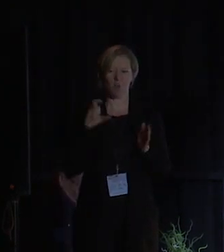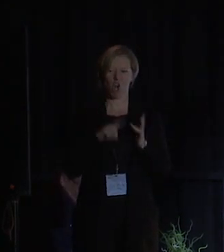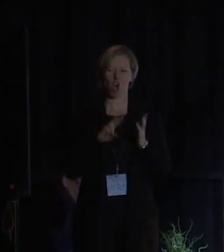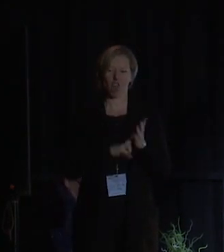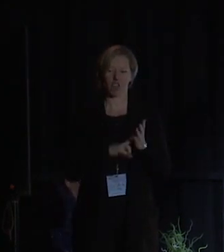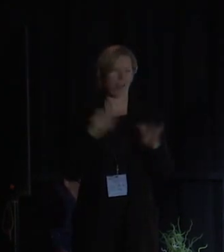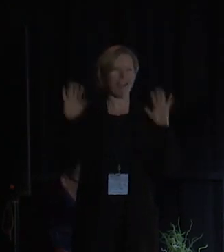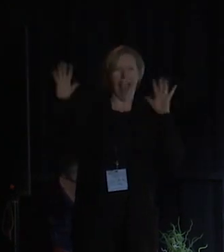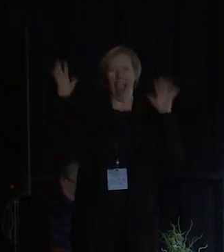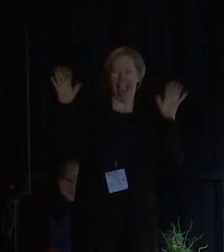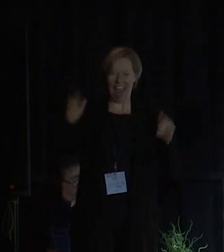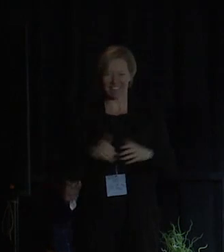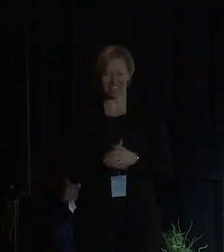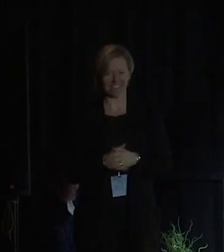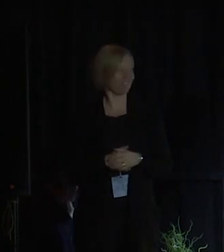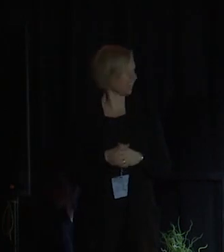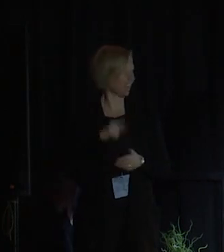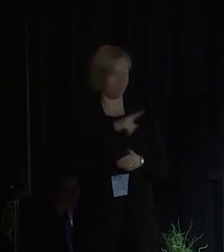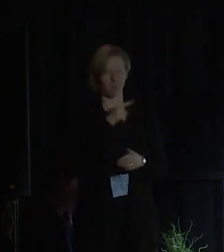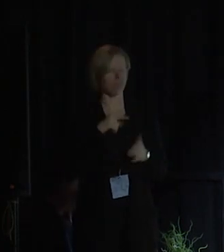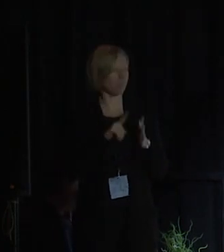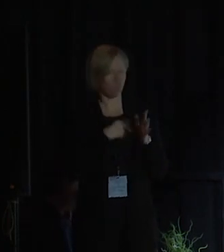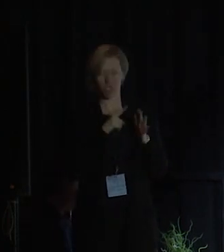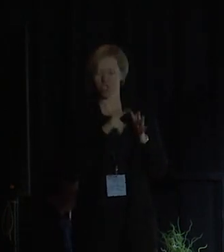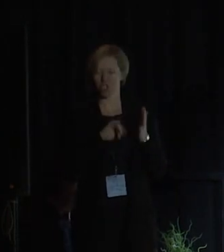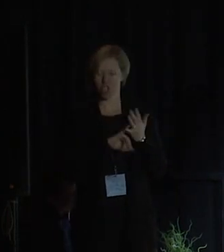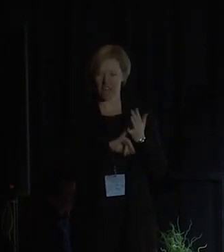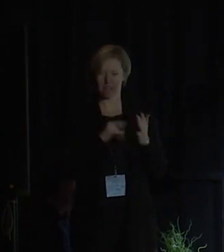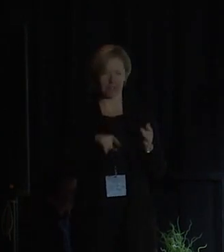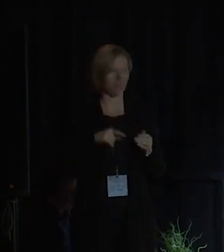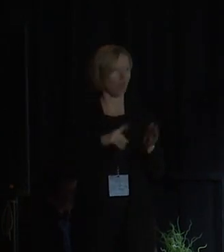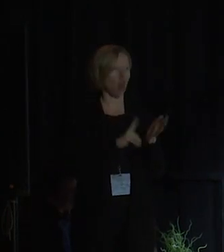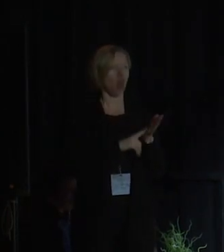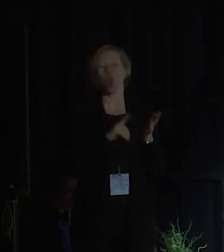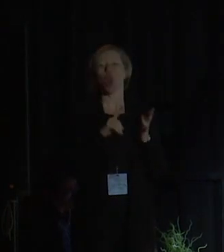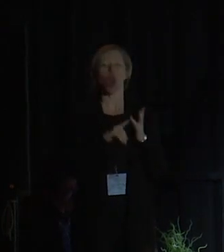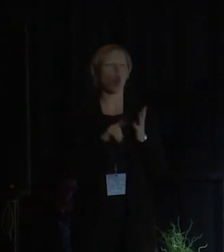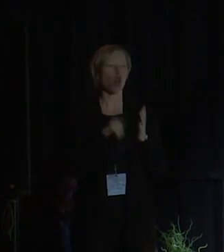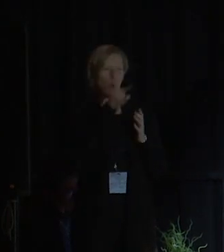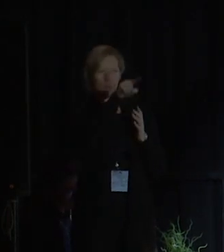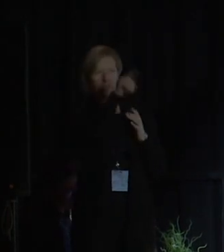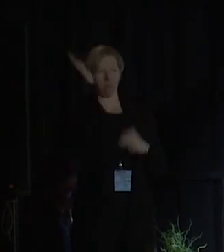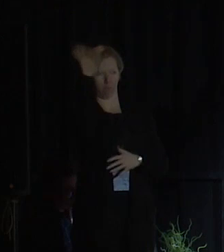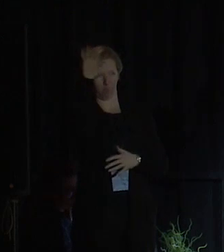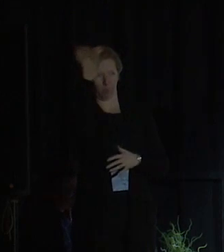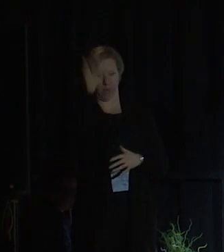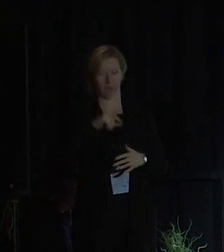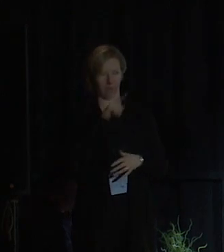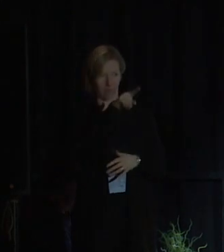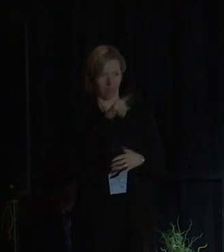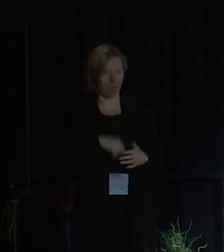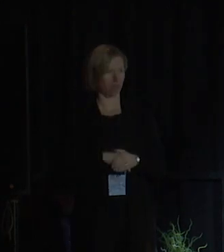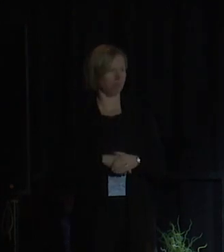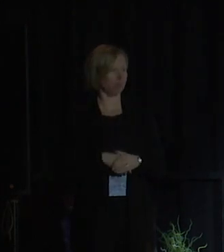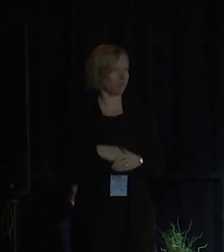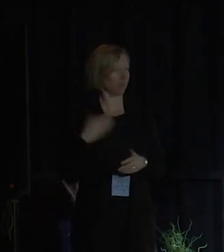Jess. My name's Gareth, up at the top left here. And then our producer, Lou, important lady. Where's Lou? Give her a wave. Yeah, speak to Lou if you want to speak to anybody. If